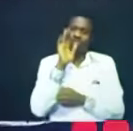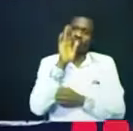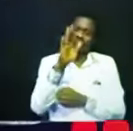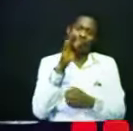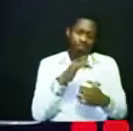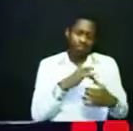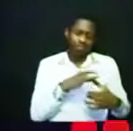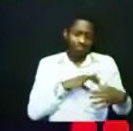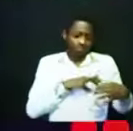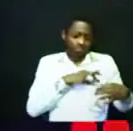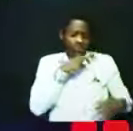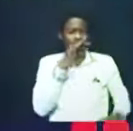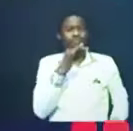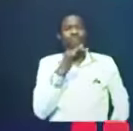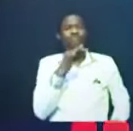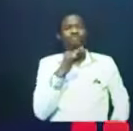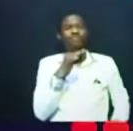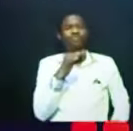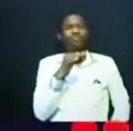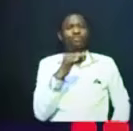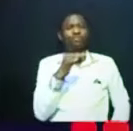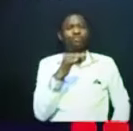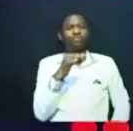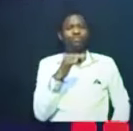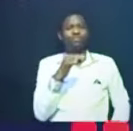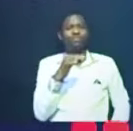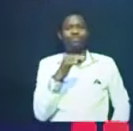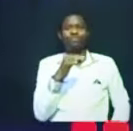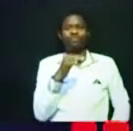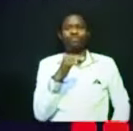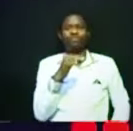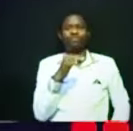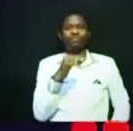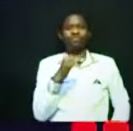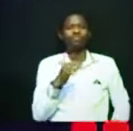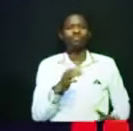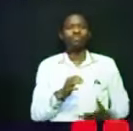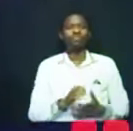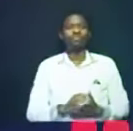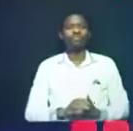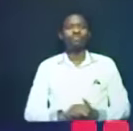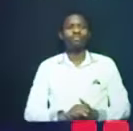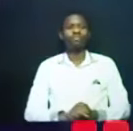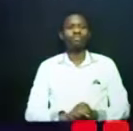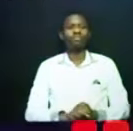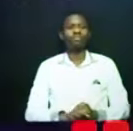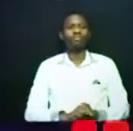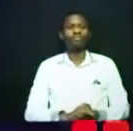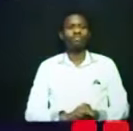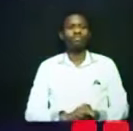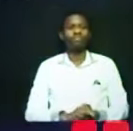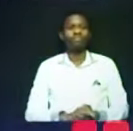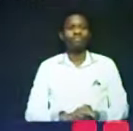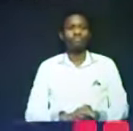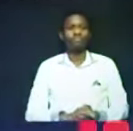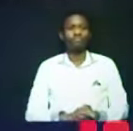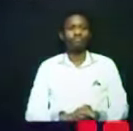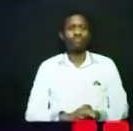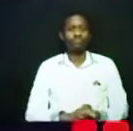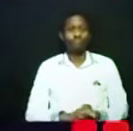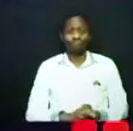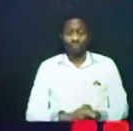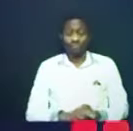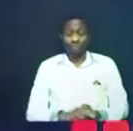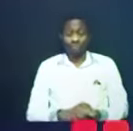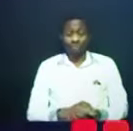mro so nyina ntontwene na monfa odwo enyi asem a watenu omumu a ebetumi agye mo kra. It has the